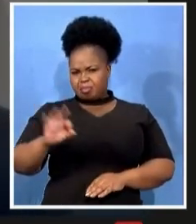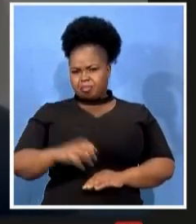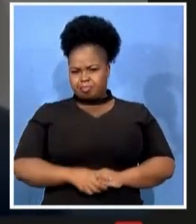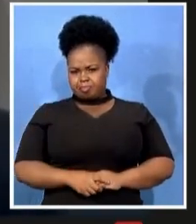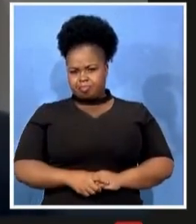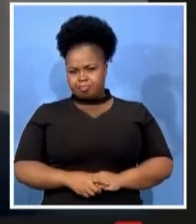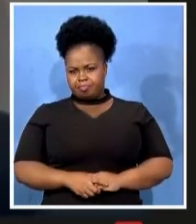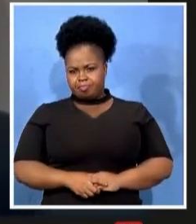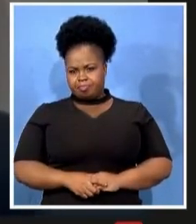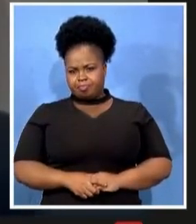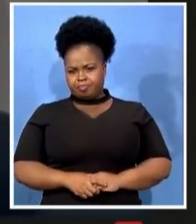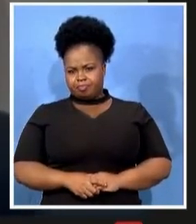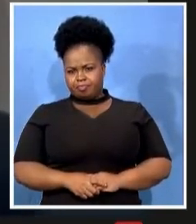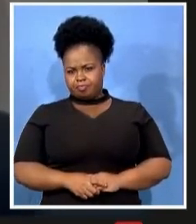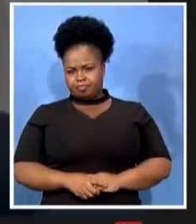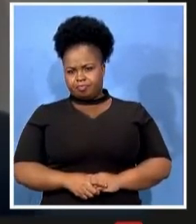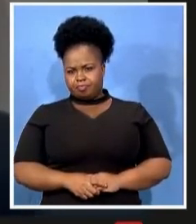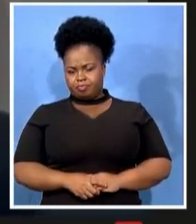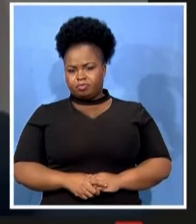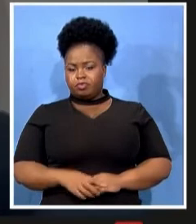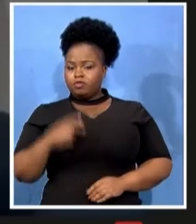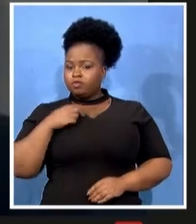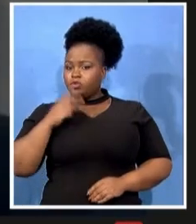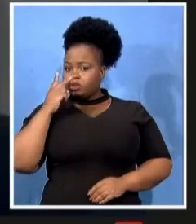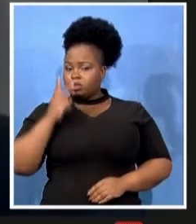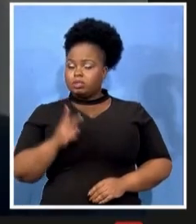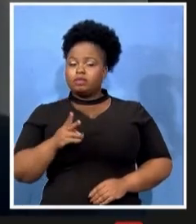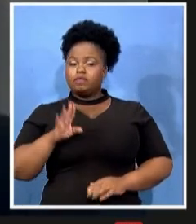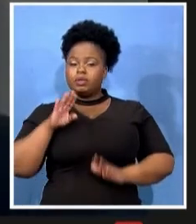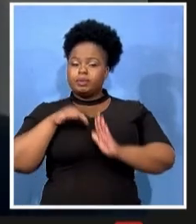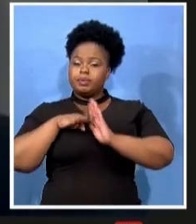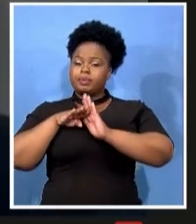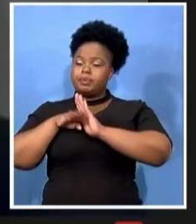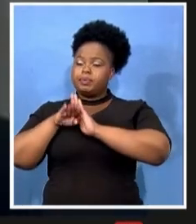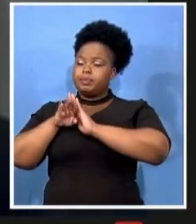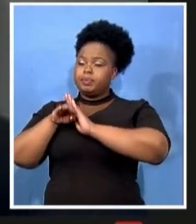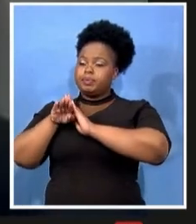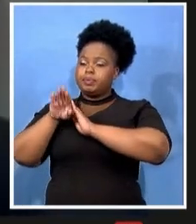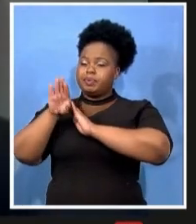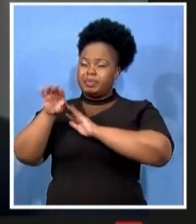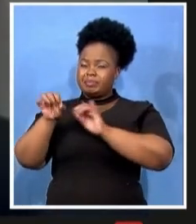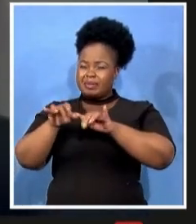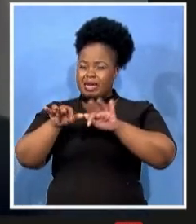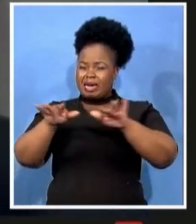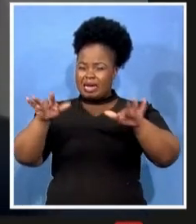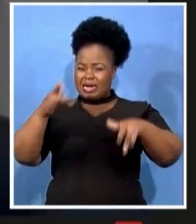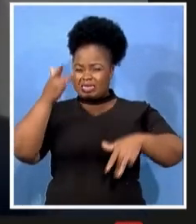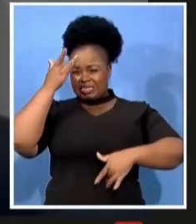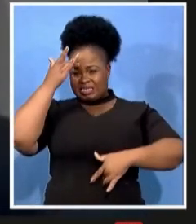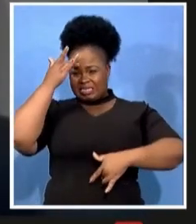and progressive increase in the number of infections, and the rate of transmission is higher now with this new variant.